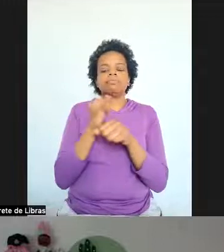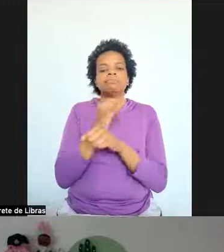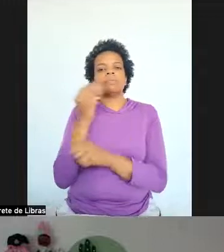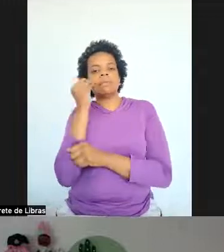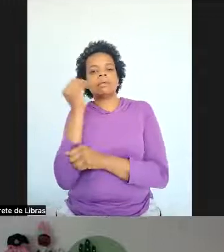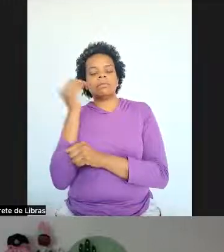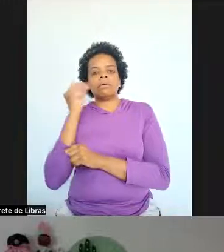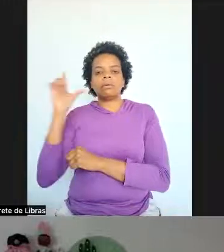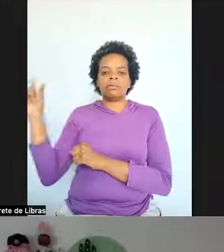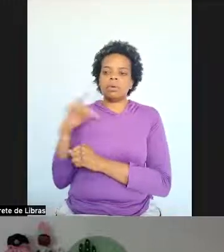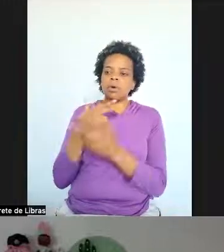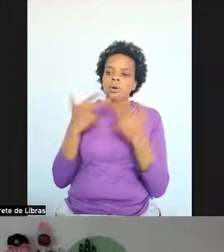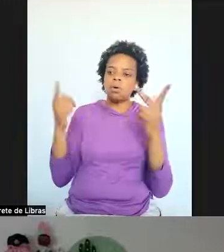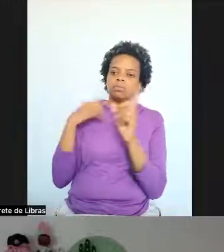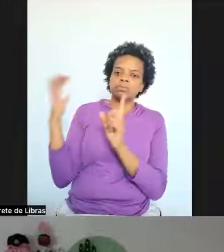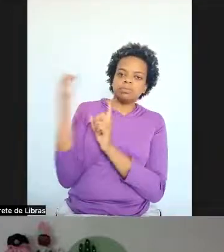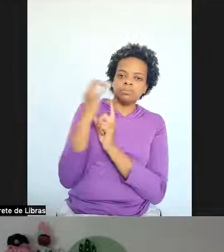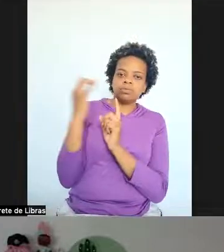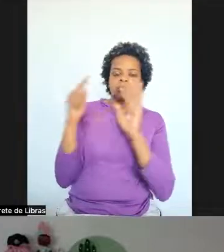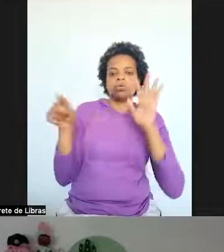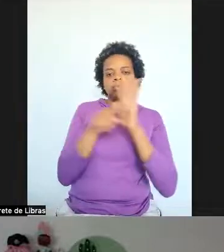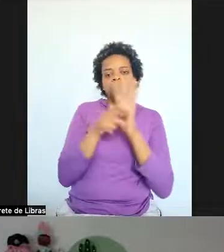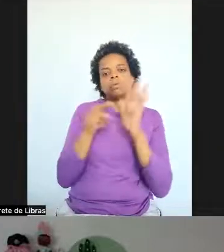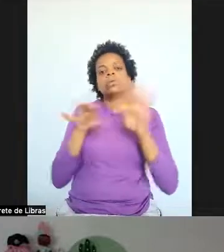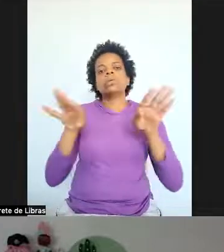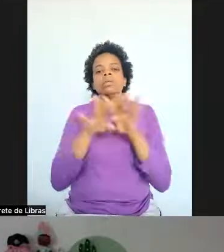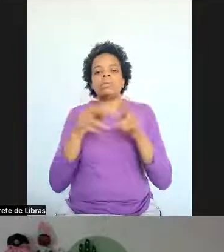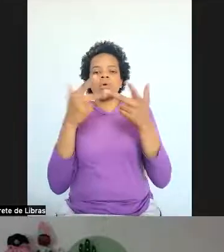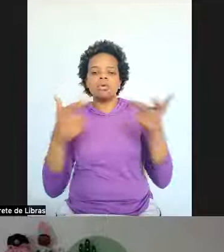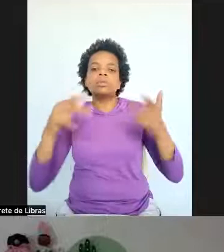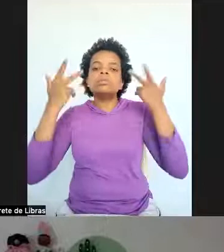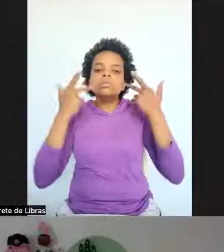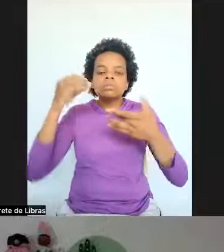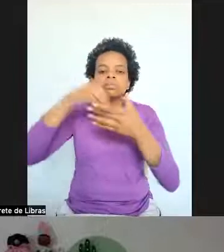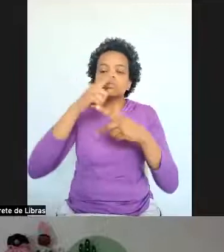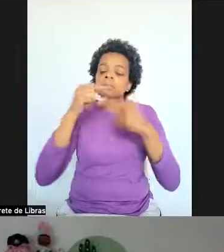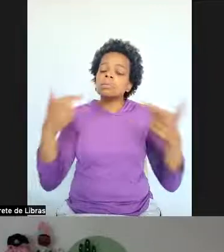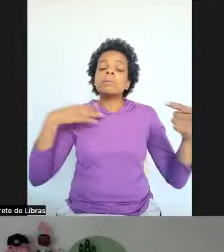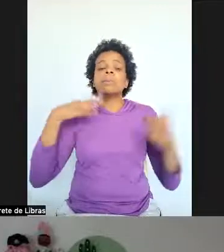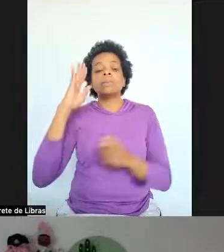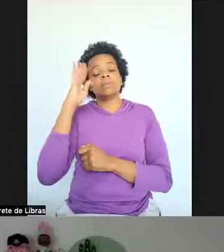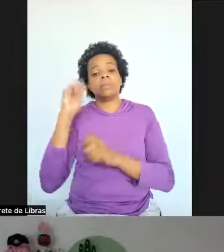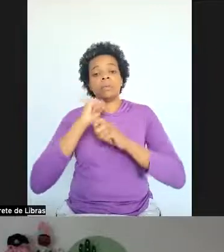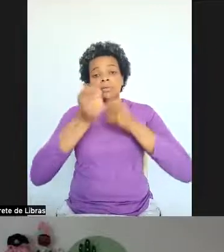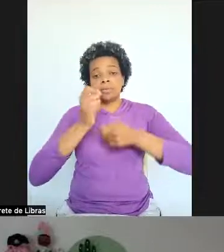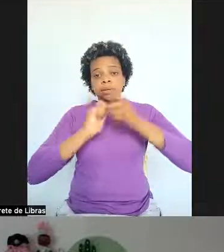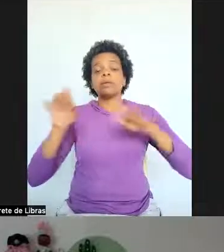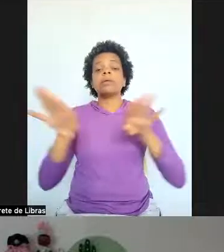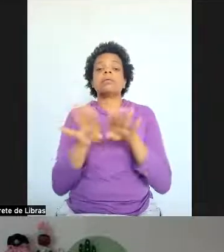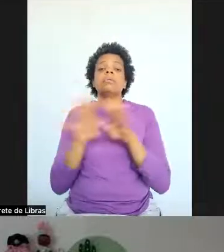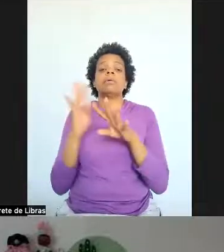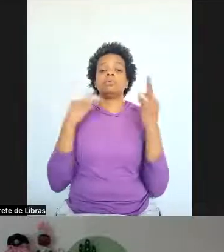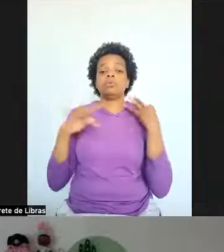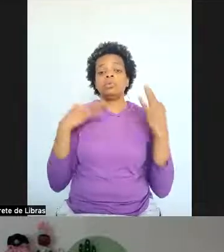enterprises that minimize the negative impacts over the environment and its resources, especially when talking about tourism and